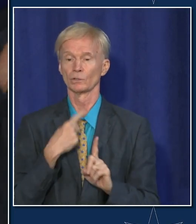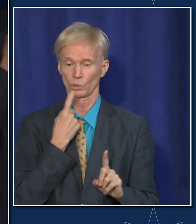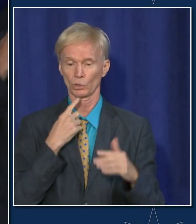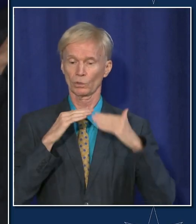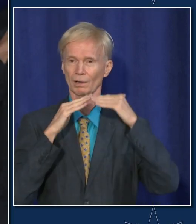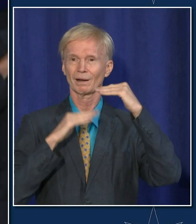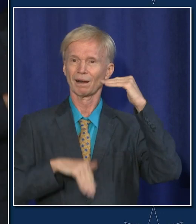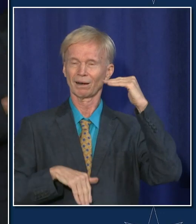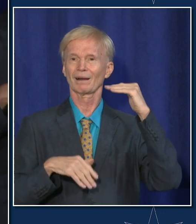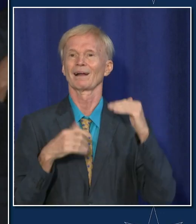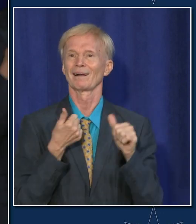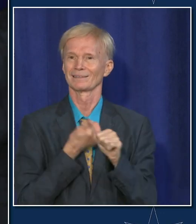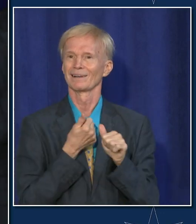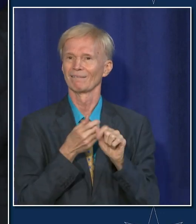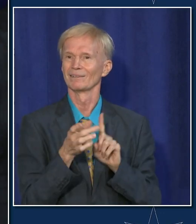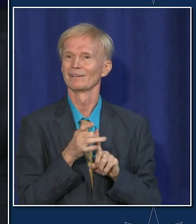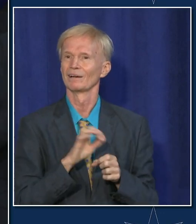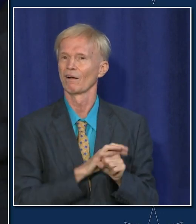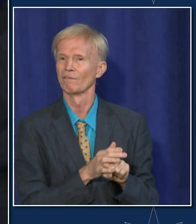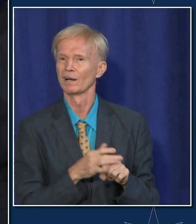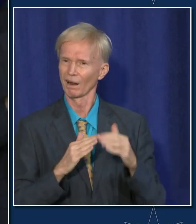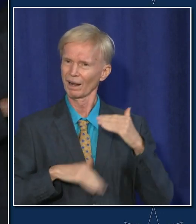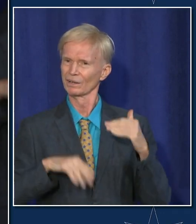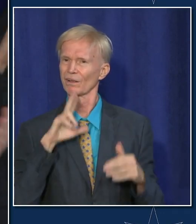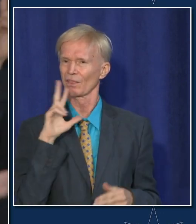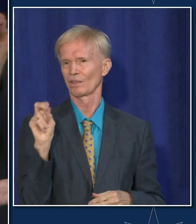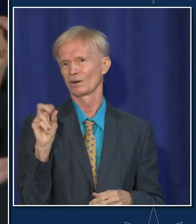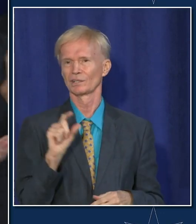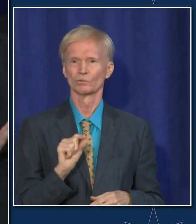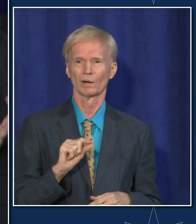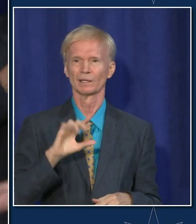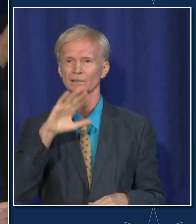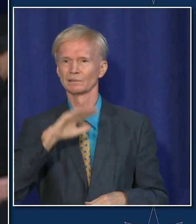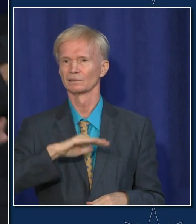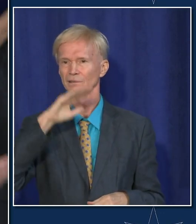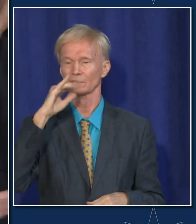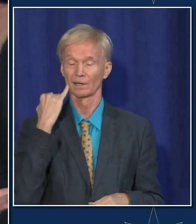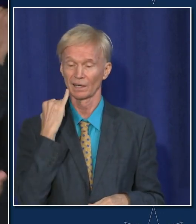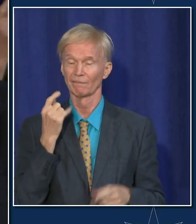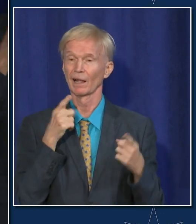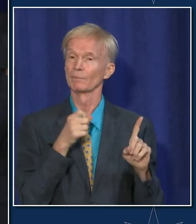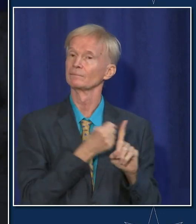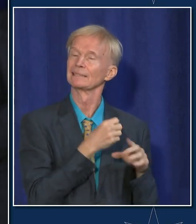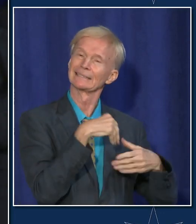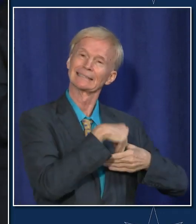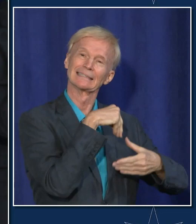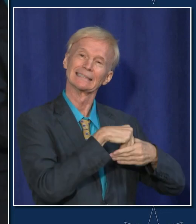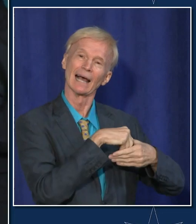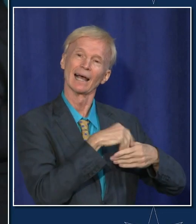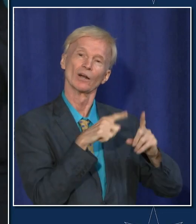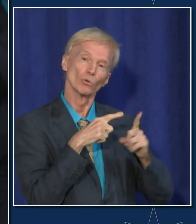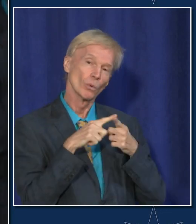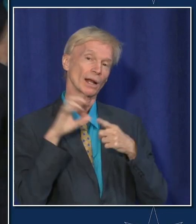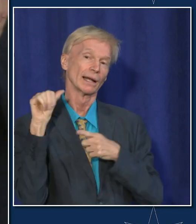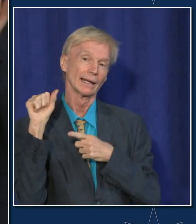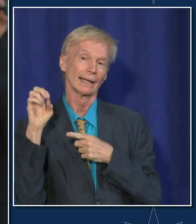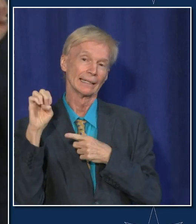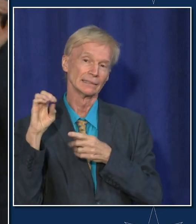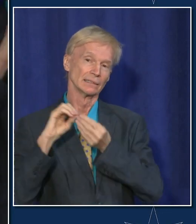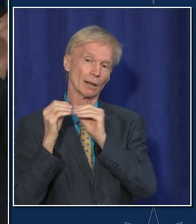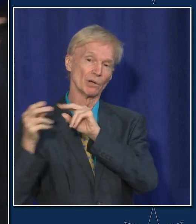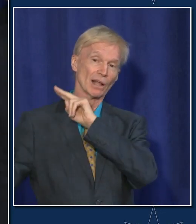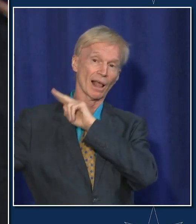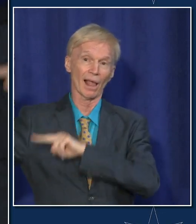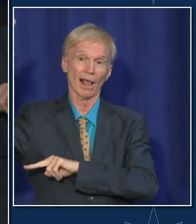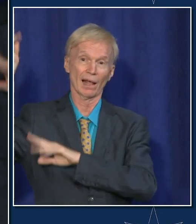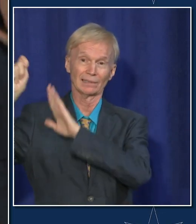under 30 and many in the under 20 age group. If this were a large indoor gathering when our case rates were really